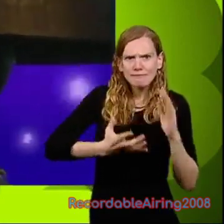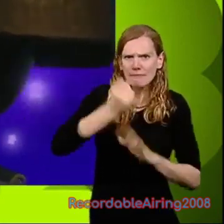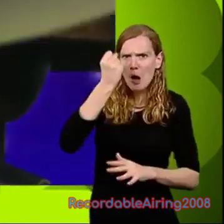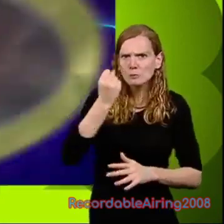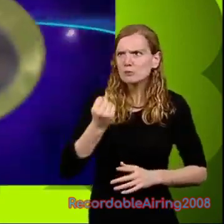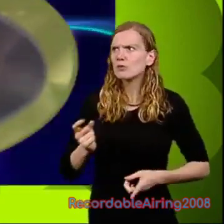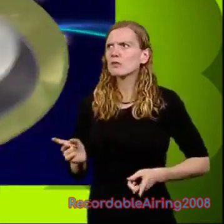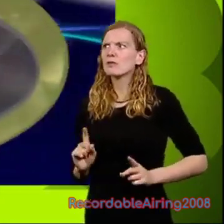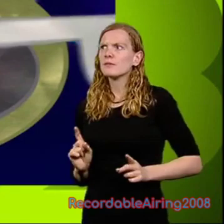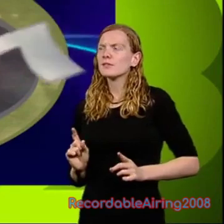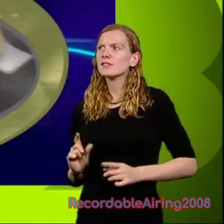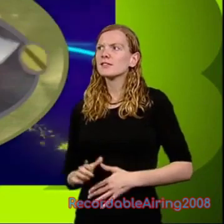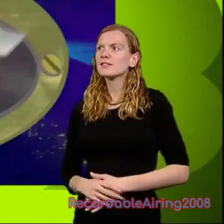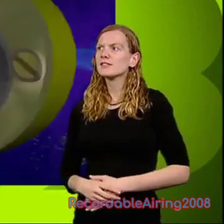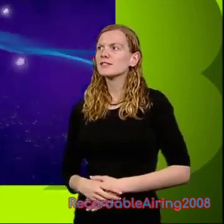Incoming!